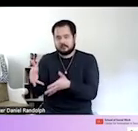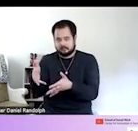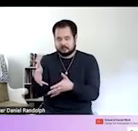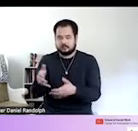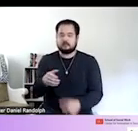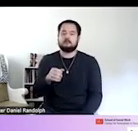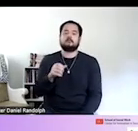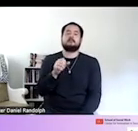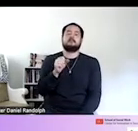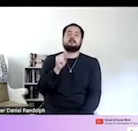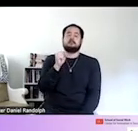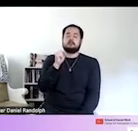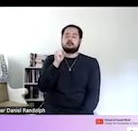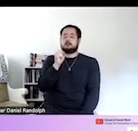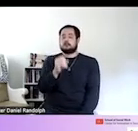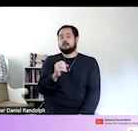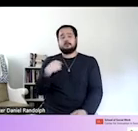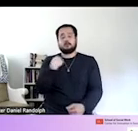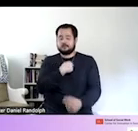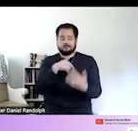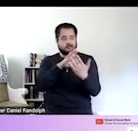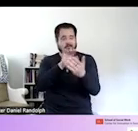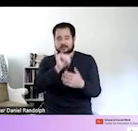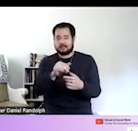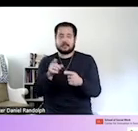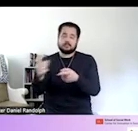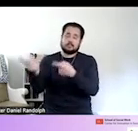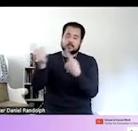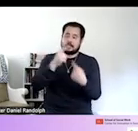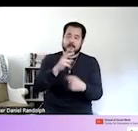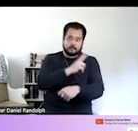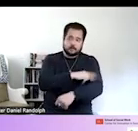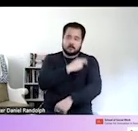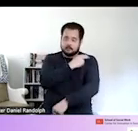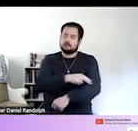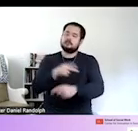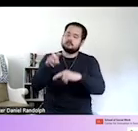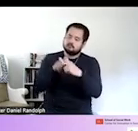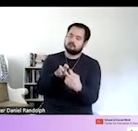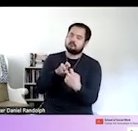and with the different providers. And it was something that we took care of. But,